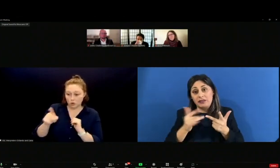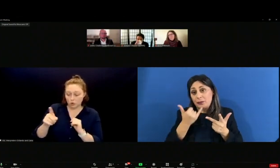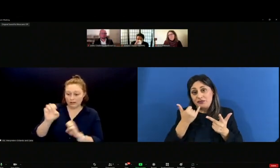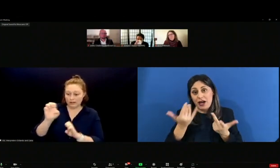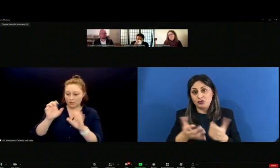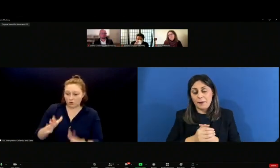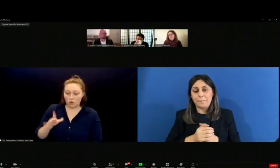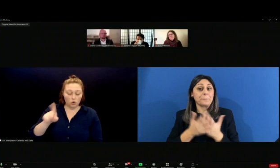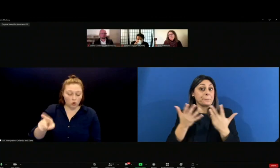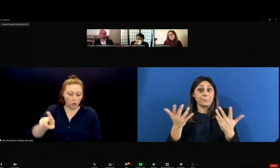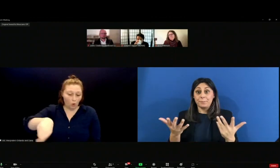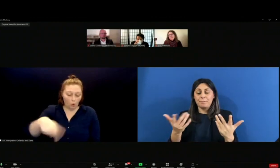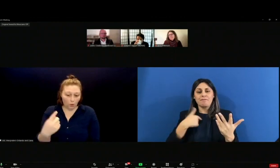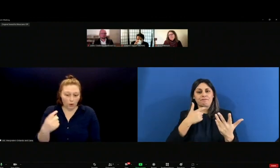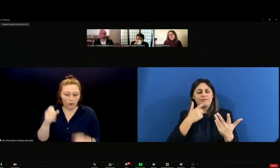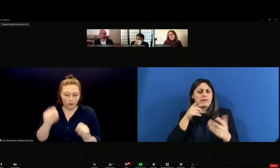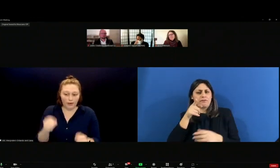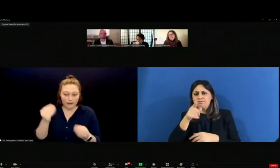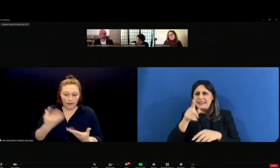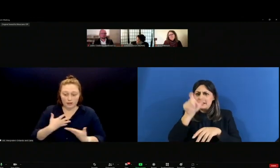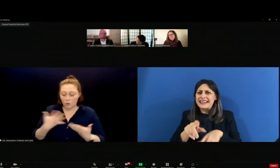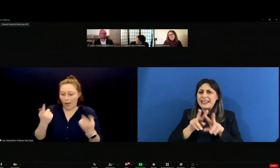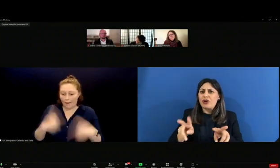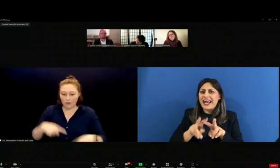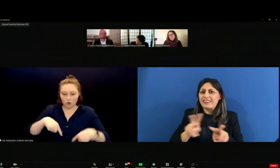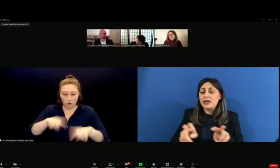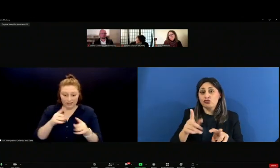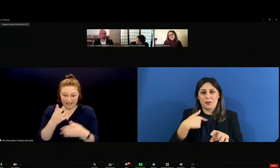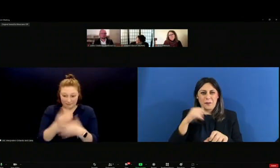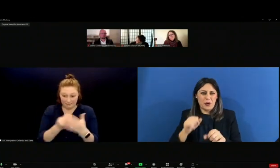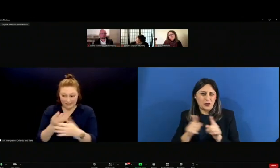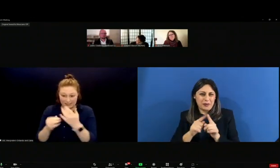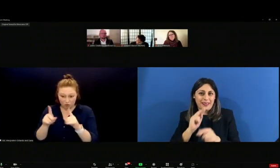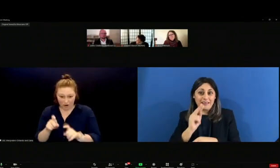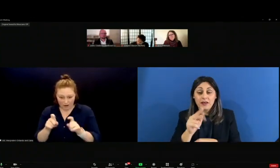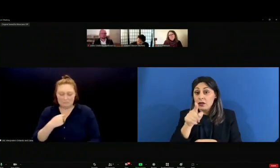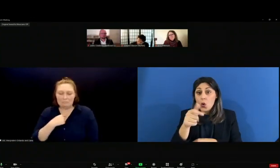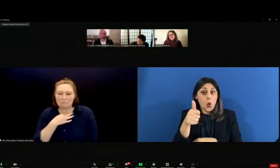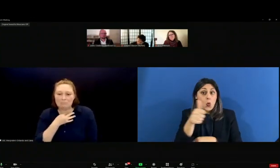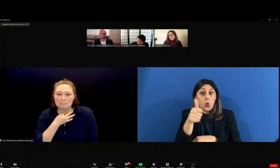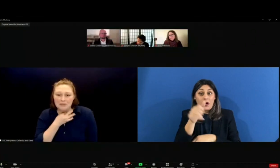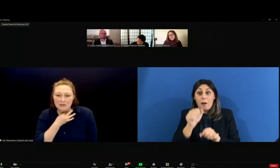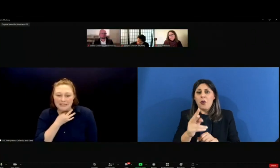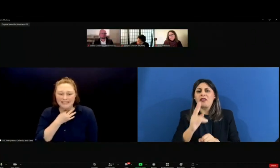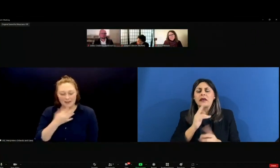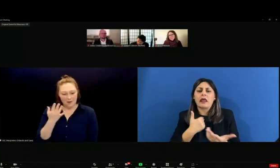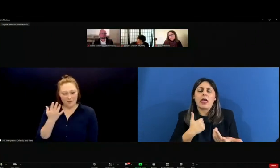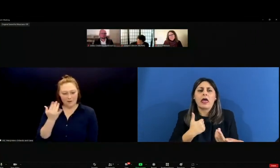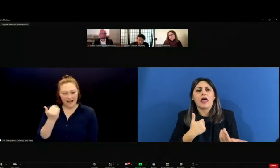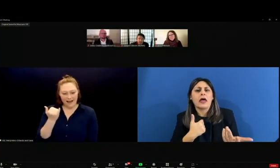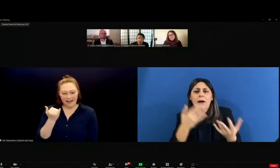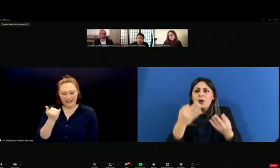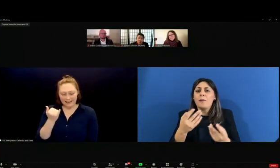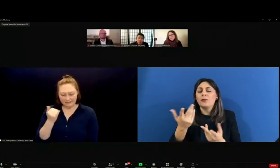intervention, you're the only one who can tell us what happened in those missing trials, and I'm really curious actually, because it is really